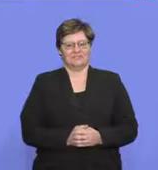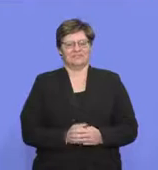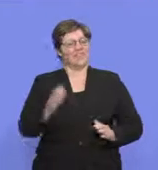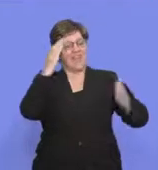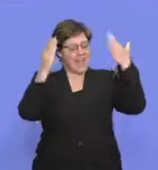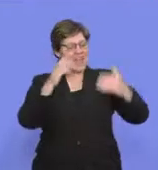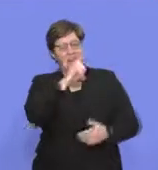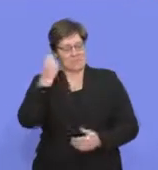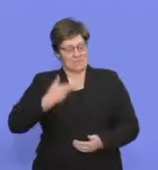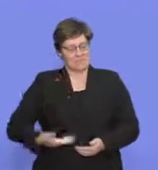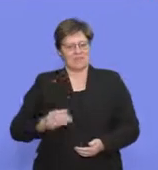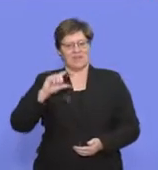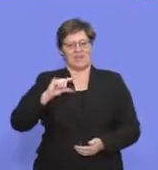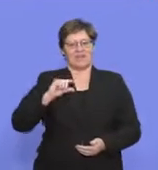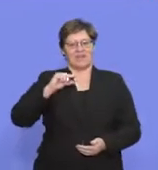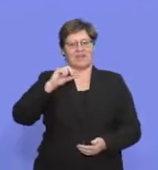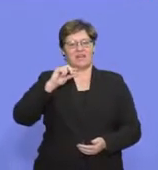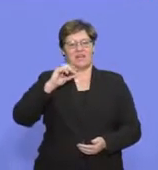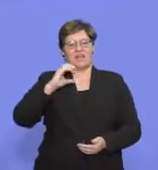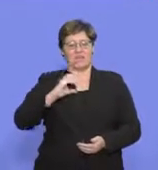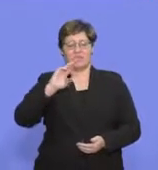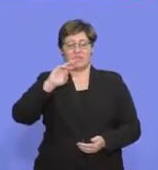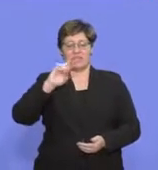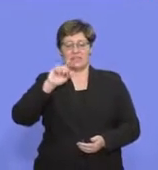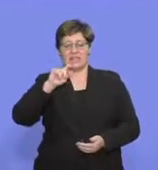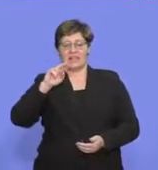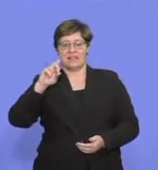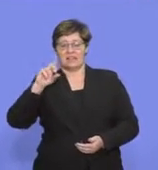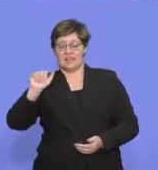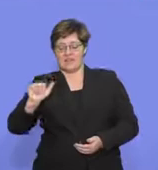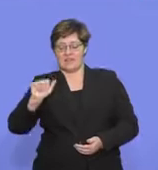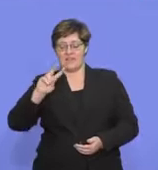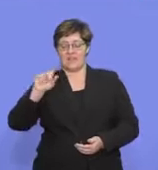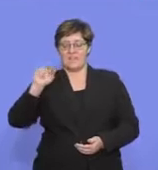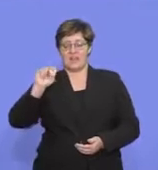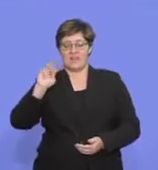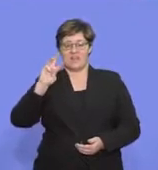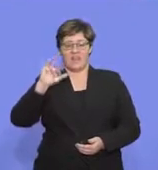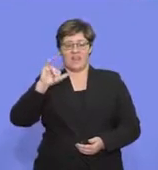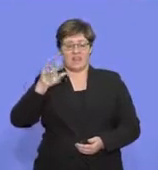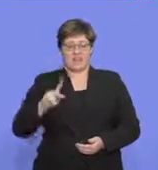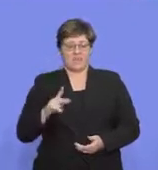Good day, my name is Griselda van Wyk, and today we will be looking at the human nervous system.